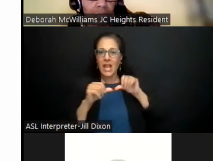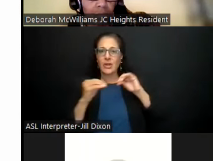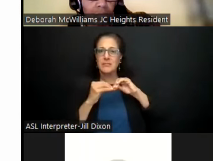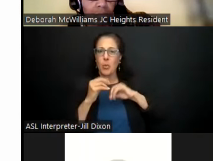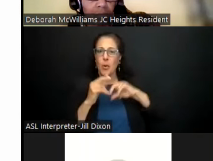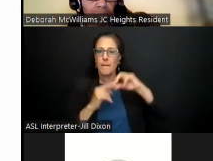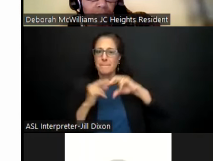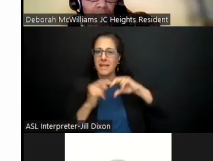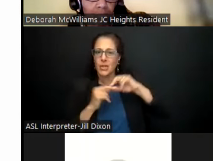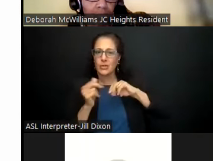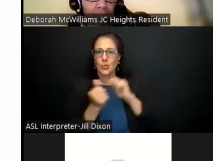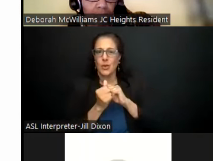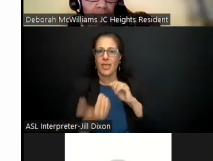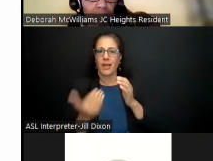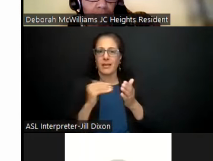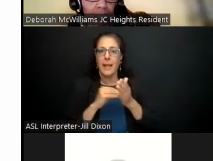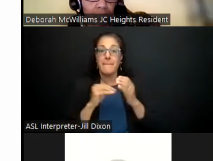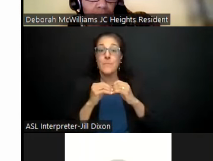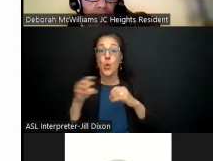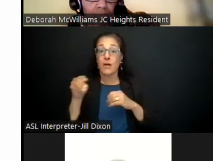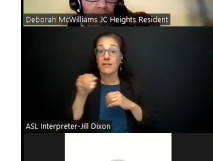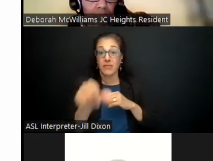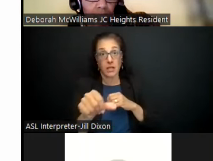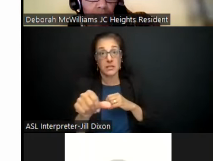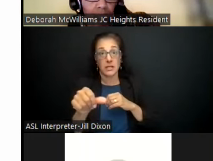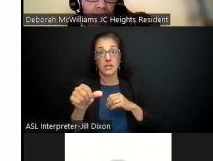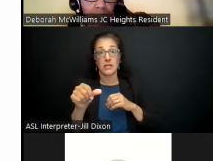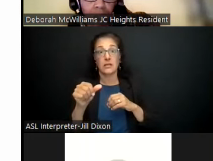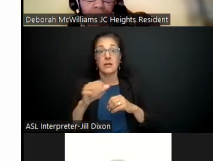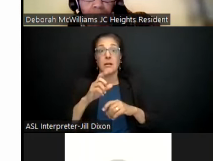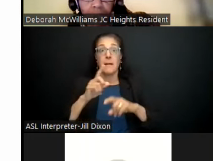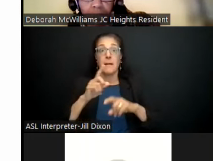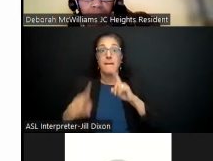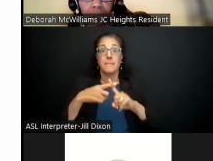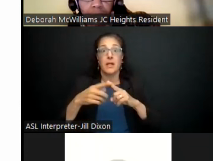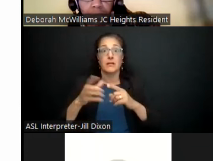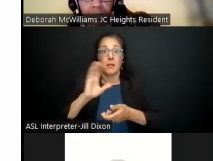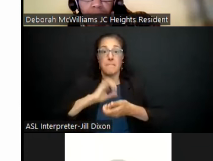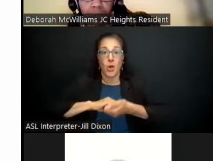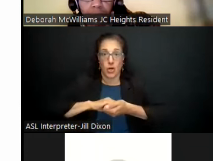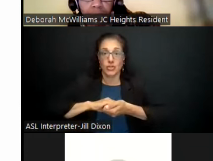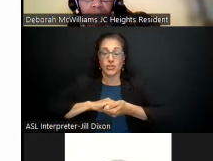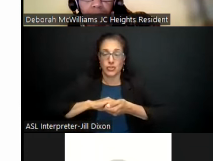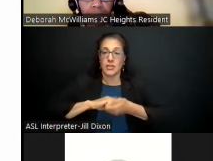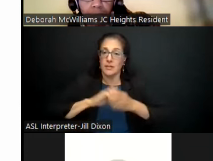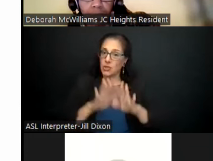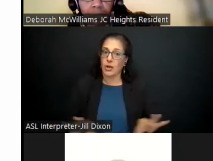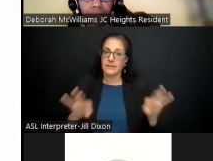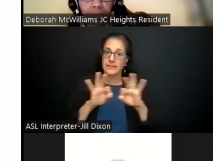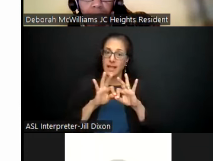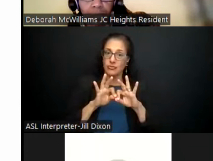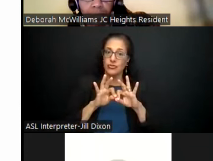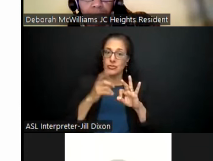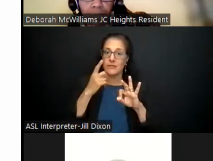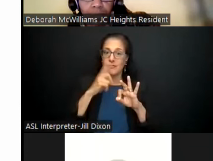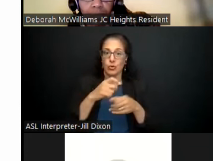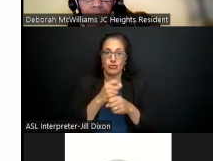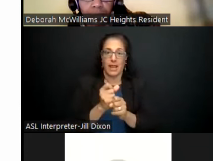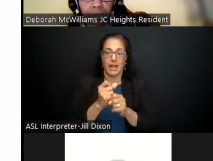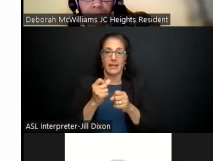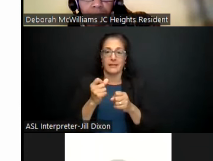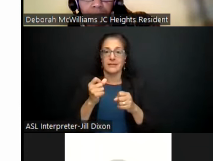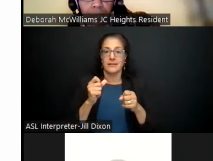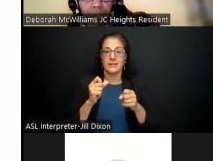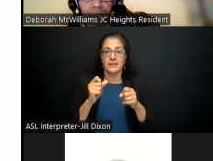with, again, more funding, and also partnerships are pretty essential for creating alignments along